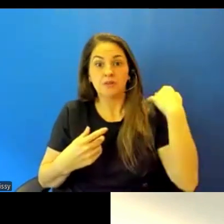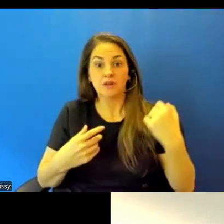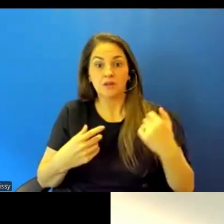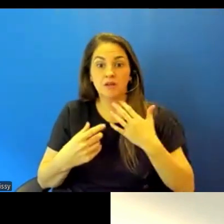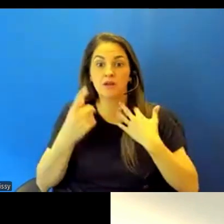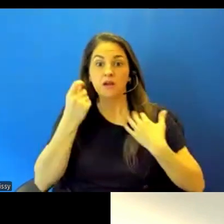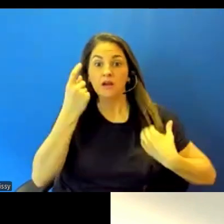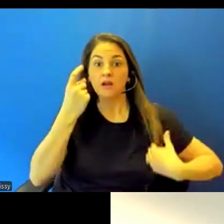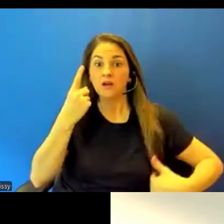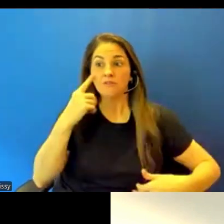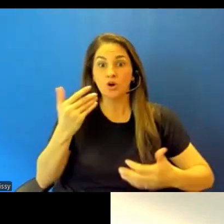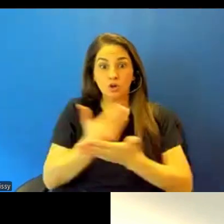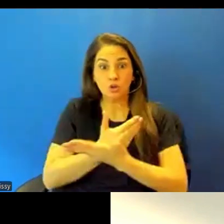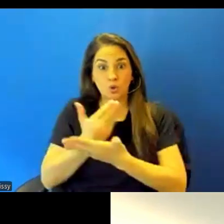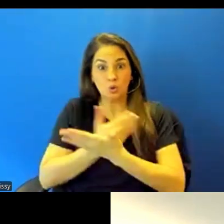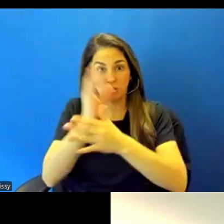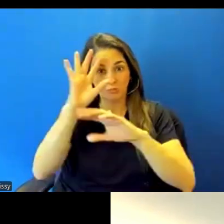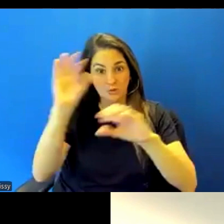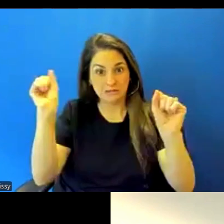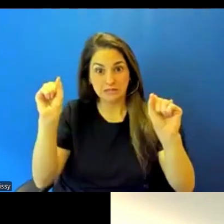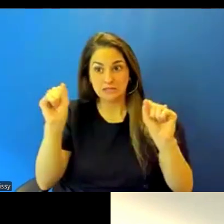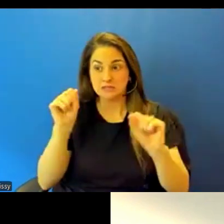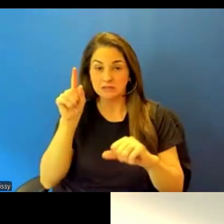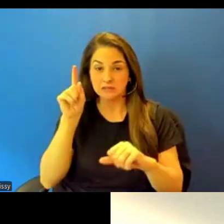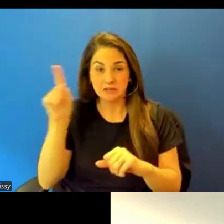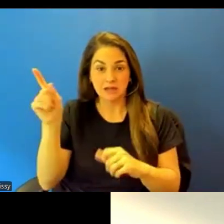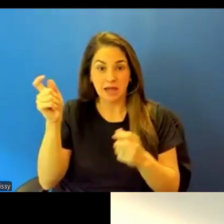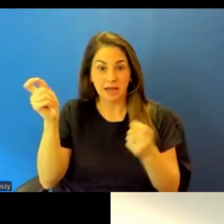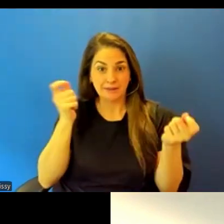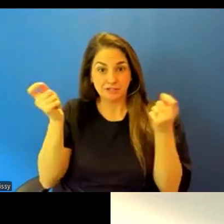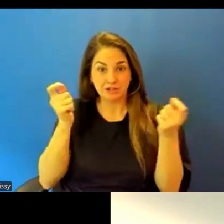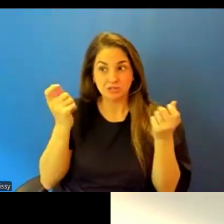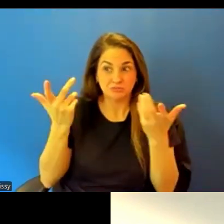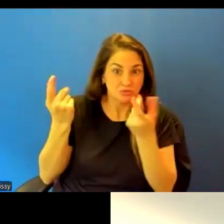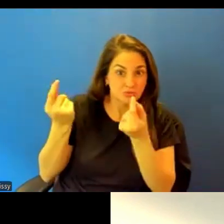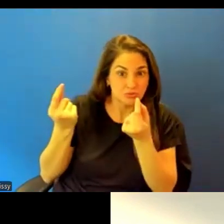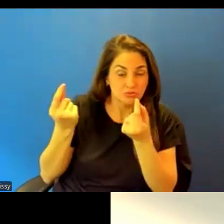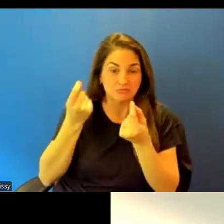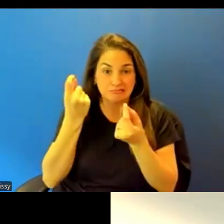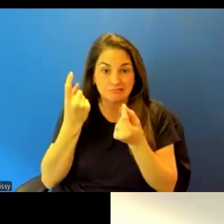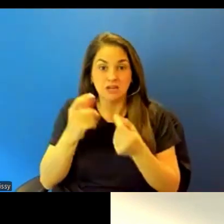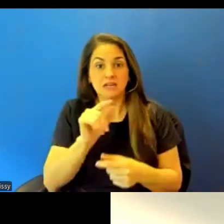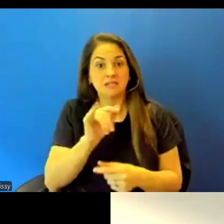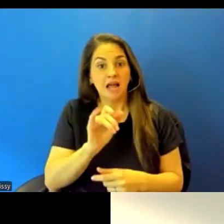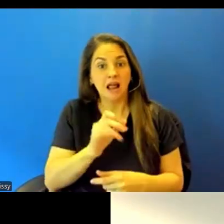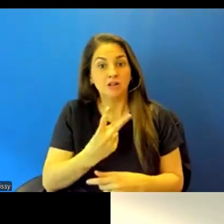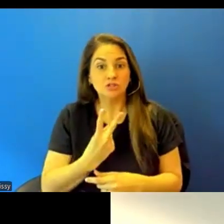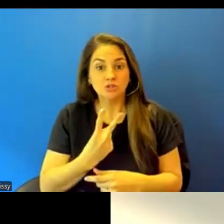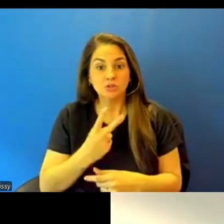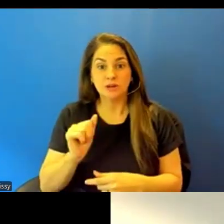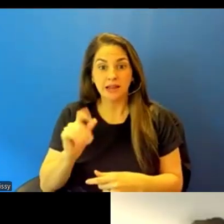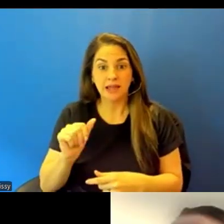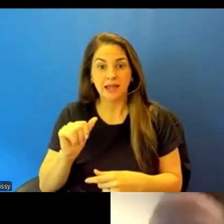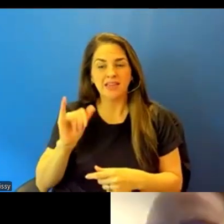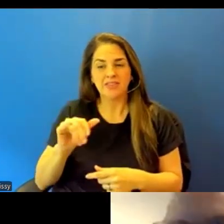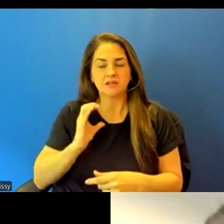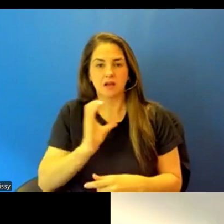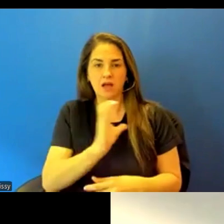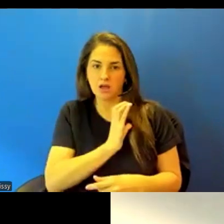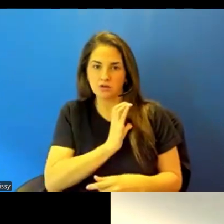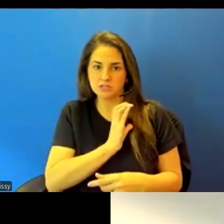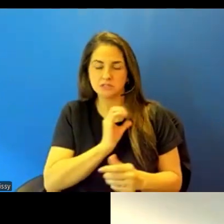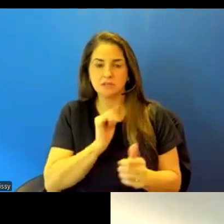new administration, Title II of ADA is a congressional act.